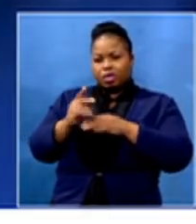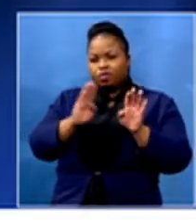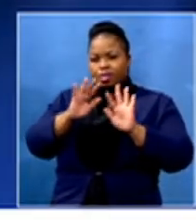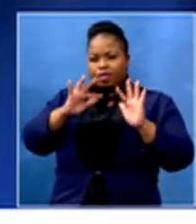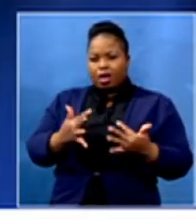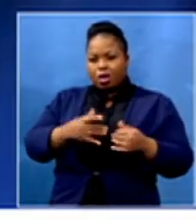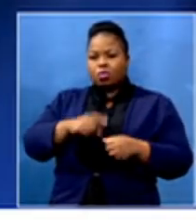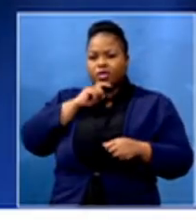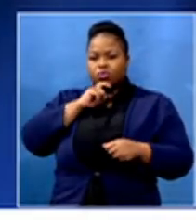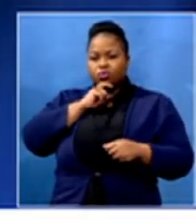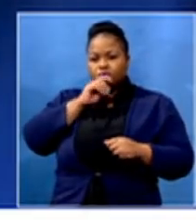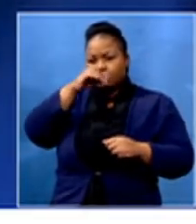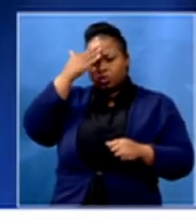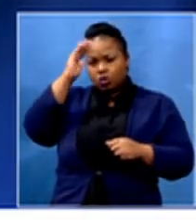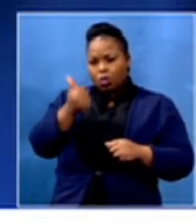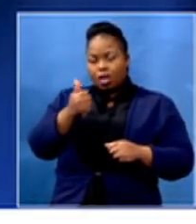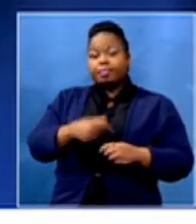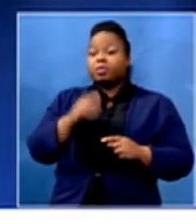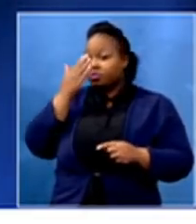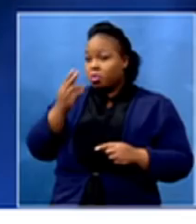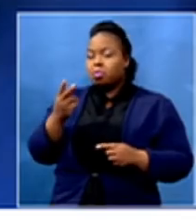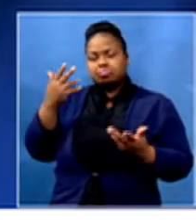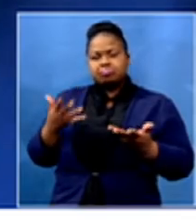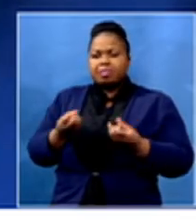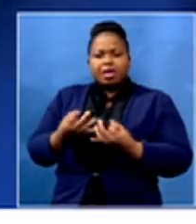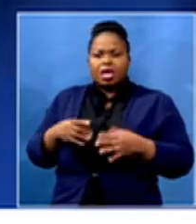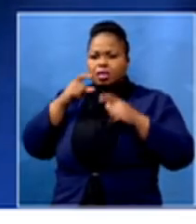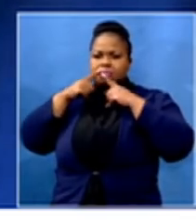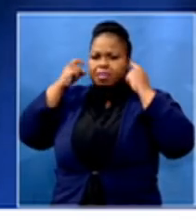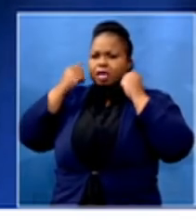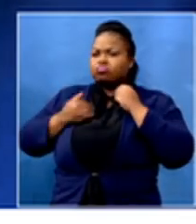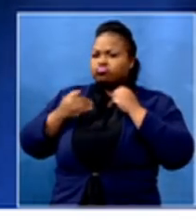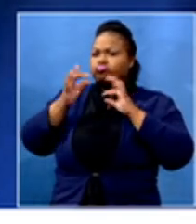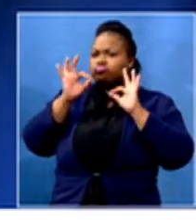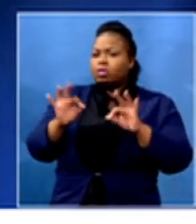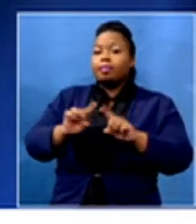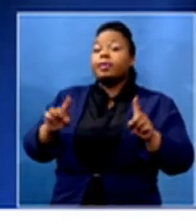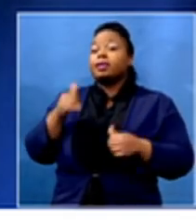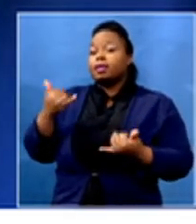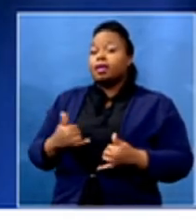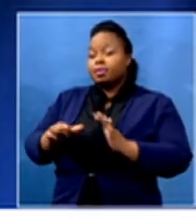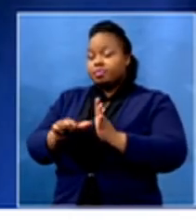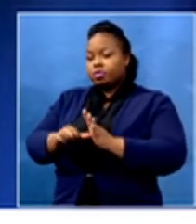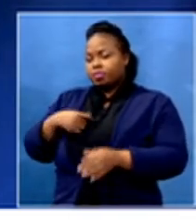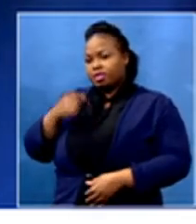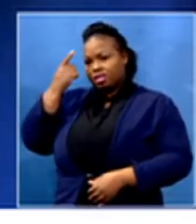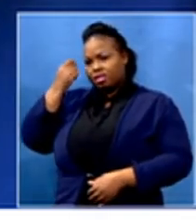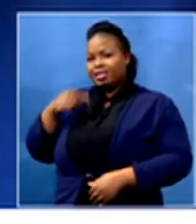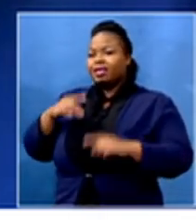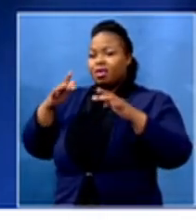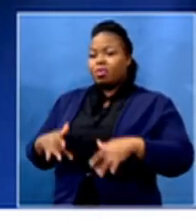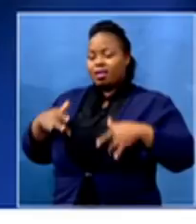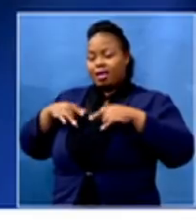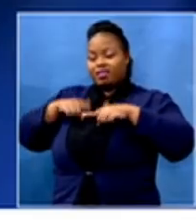Now people have learned quite a bit, and you can see many people are wearing masks and so on, but now they need to understand that our lives depend on it. And